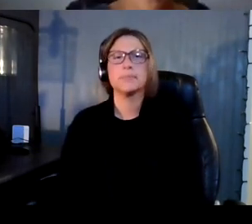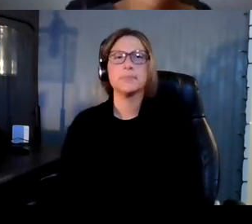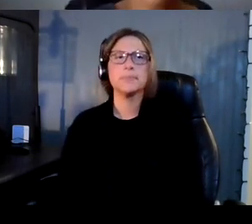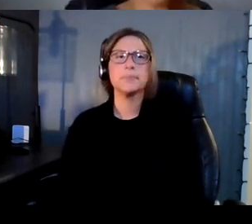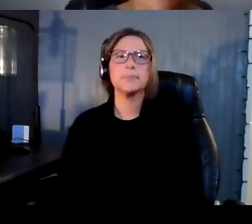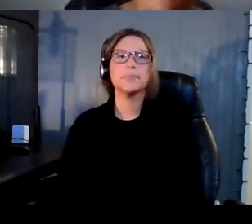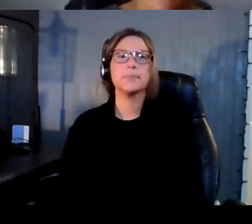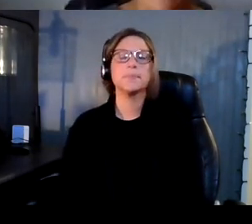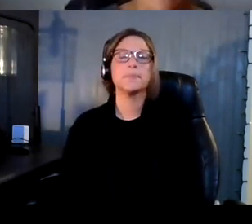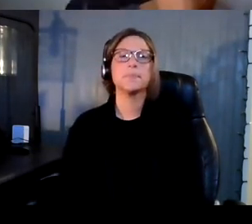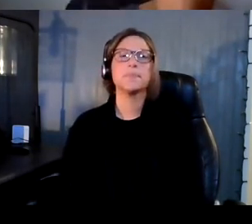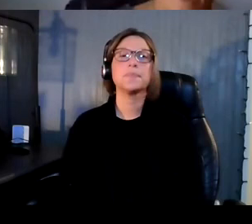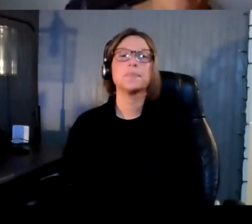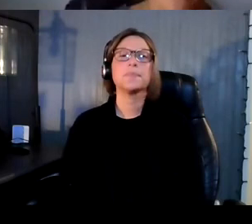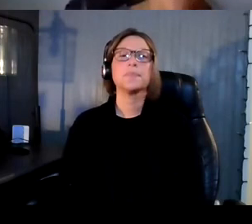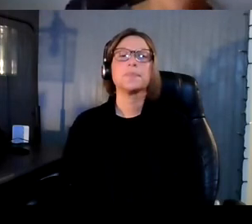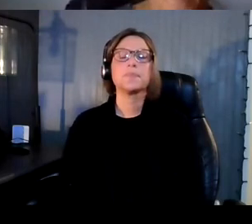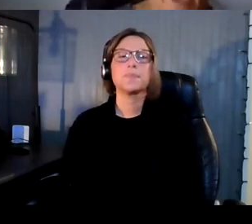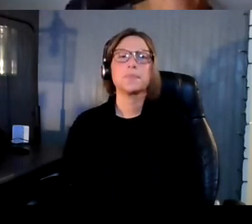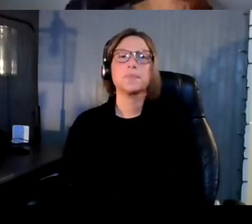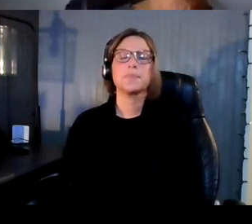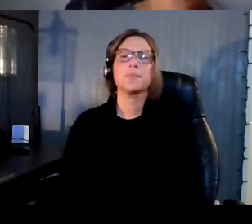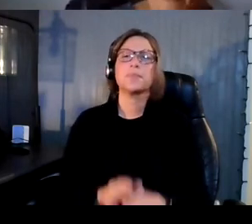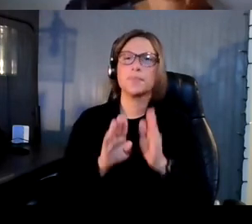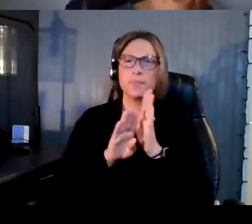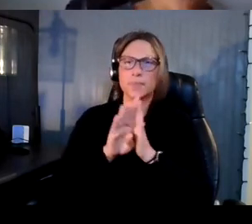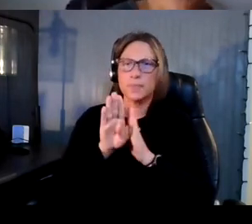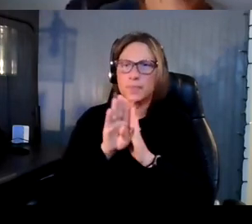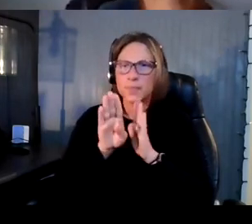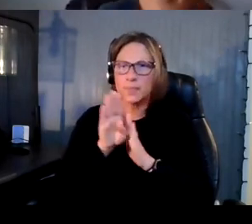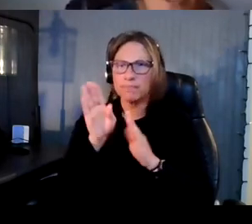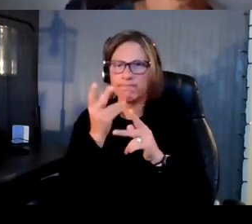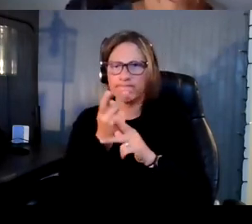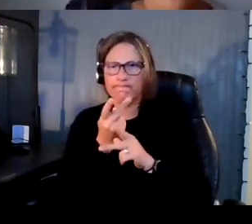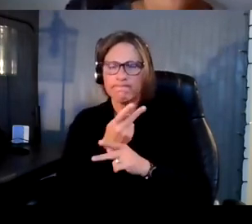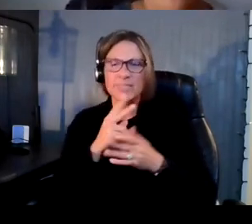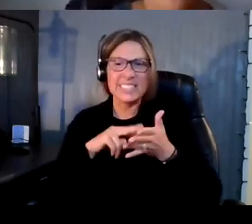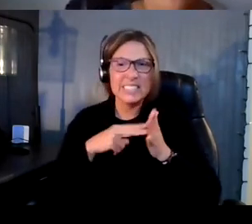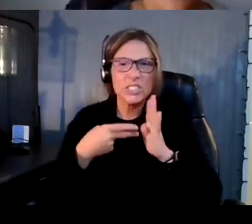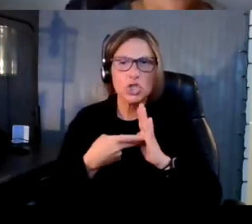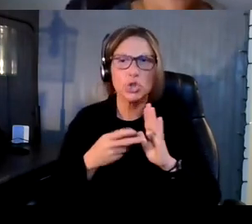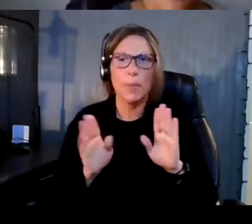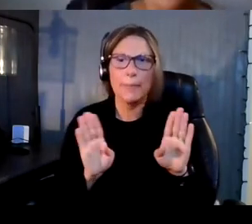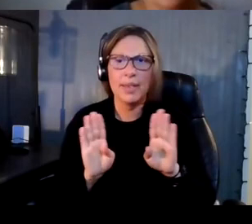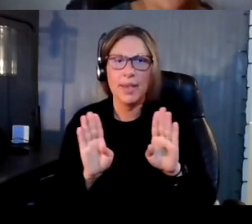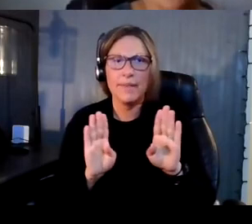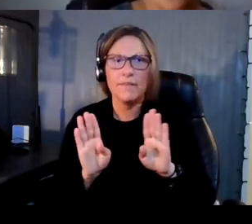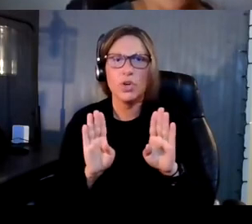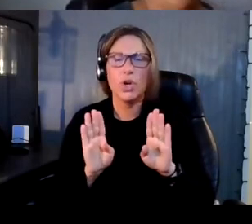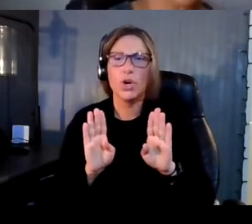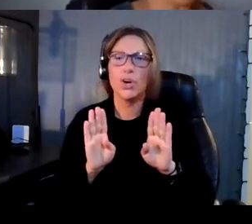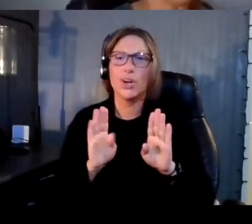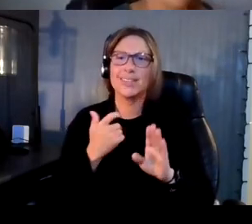Then when I'm establishing that intentional behavior, I want to just create that